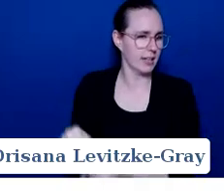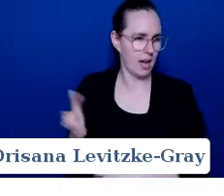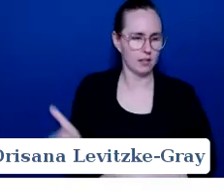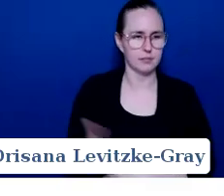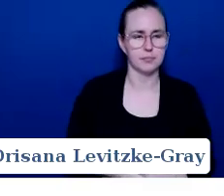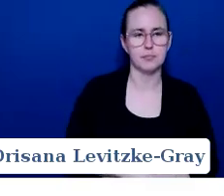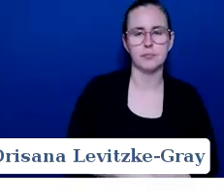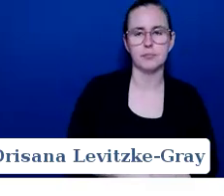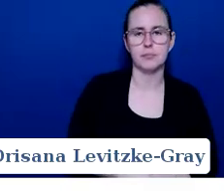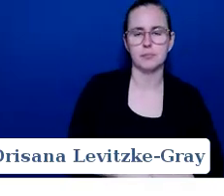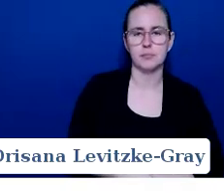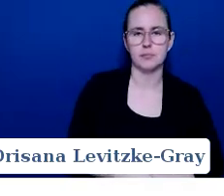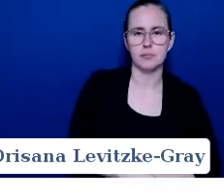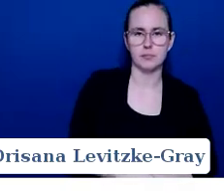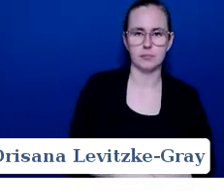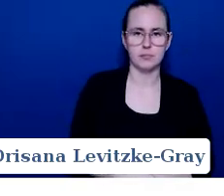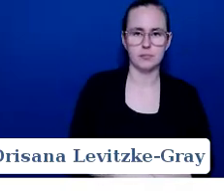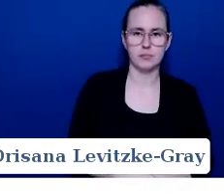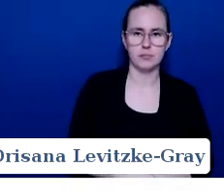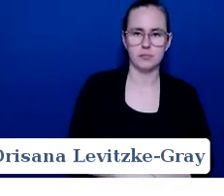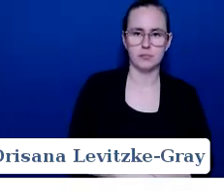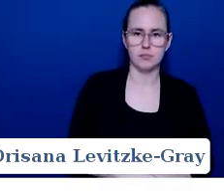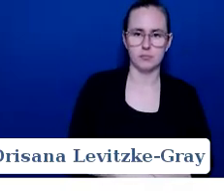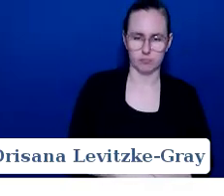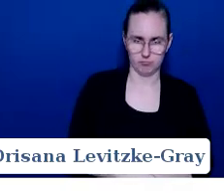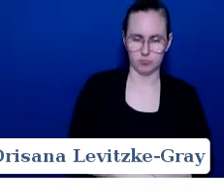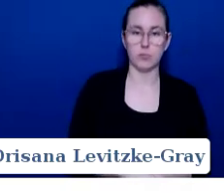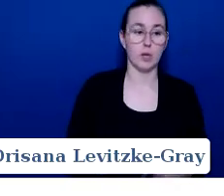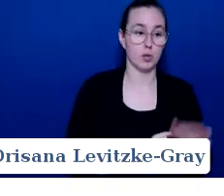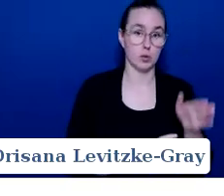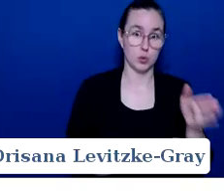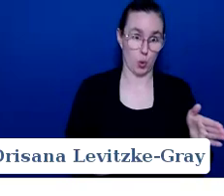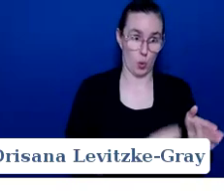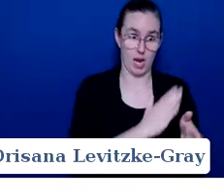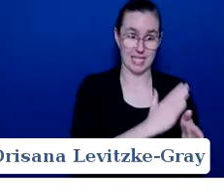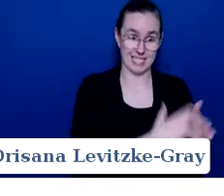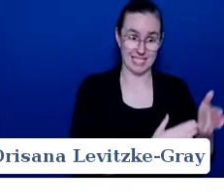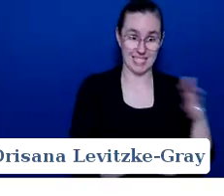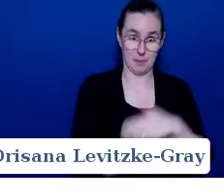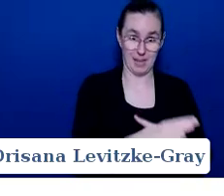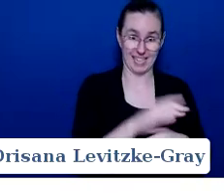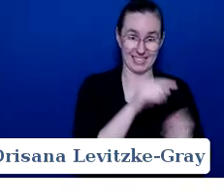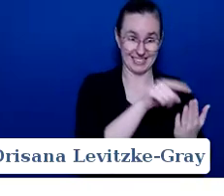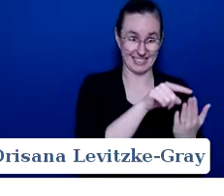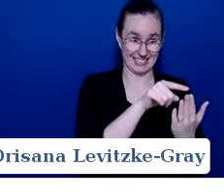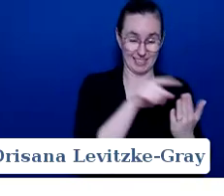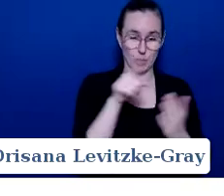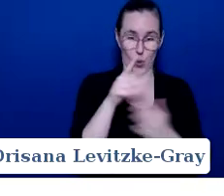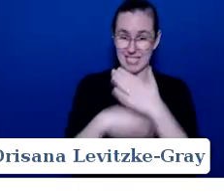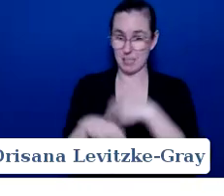the separated disability registry. We because as we said, social registry is based on the household, and the disability registry will be